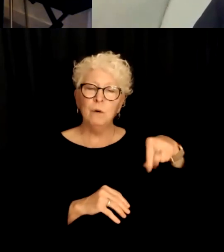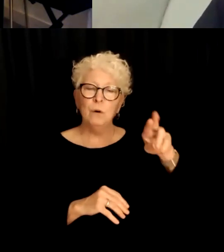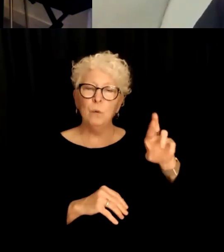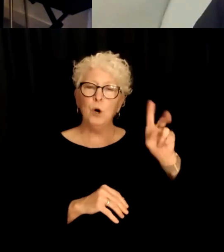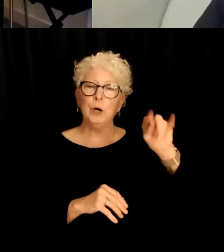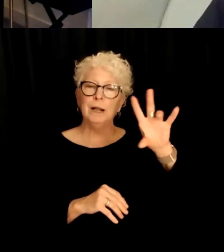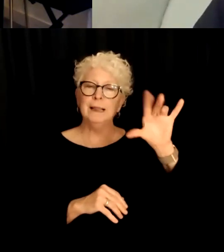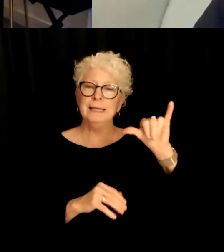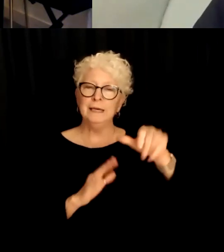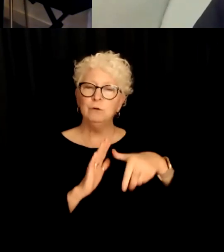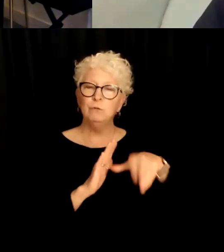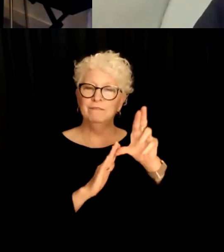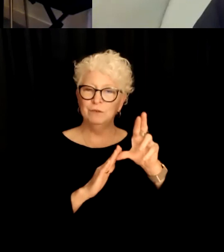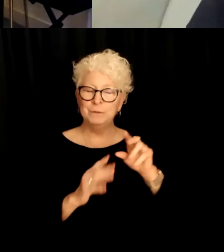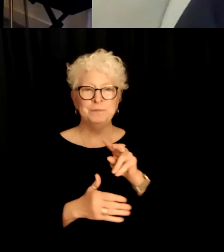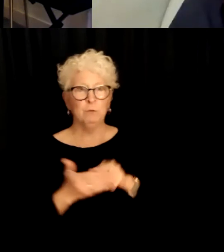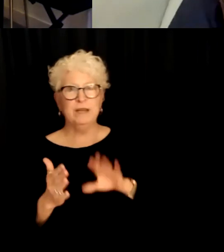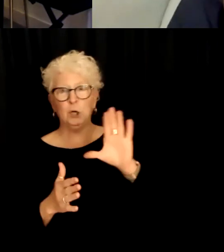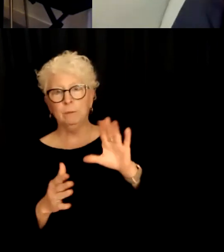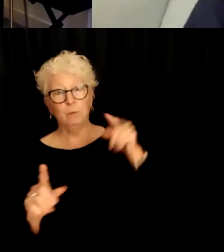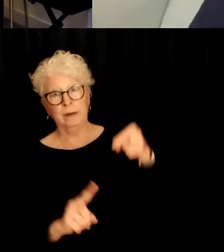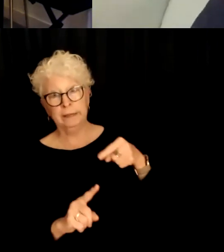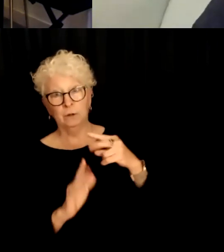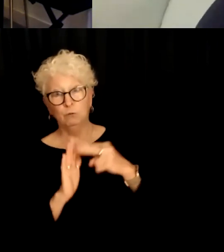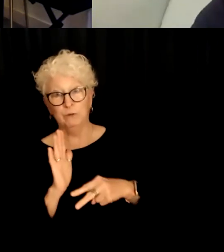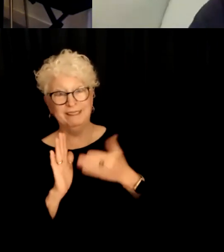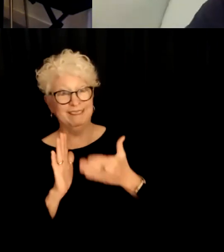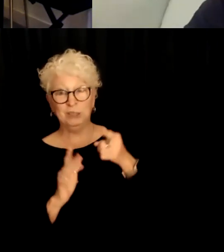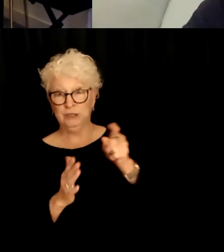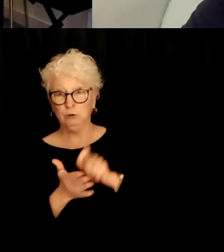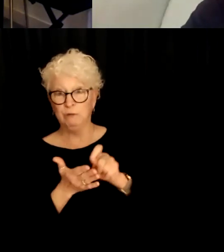it's read her writing. I think it's